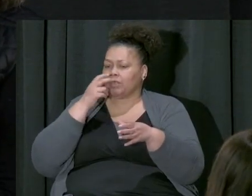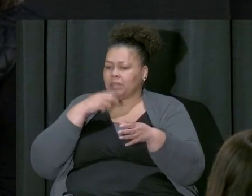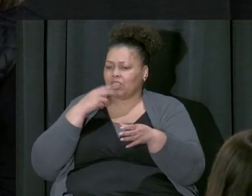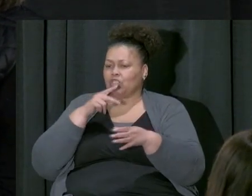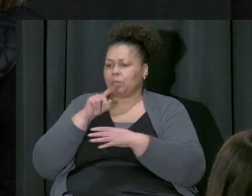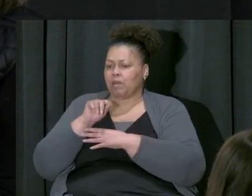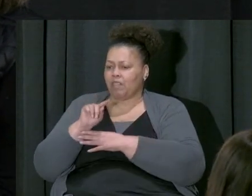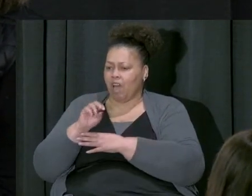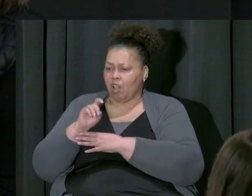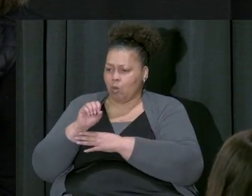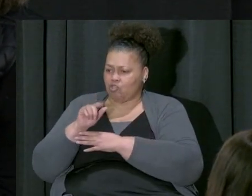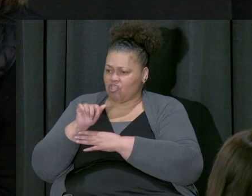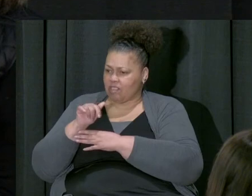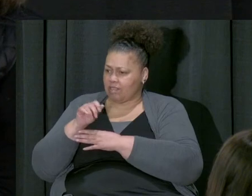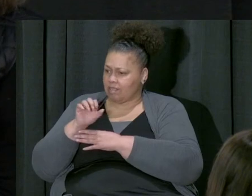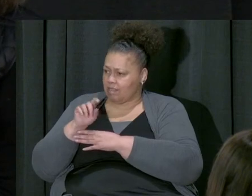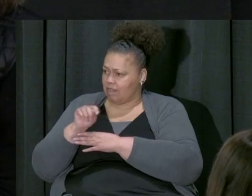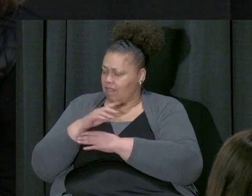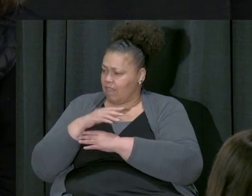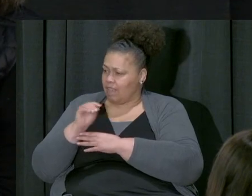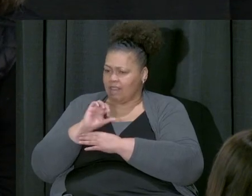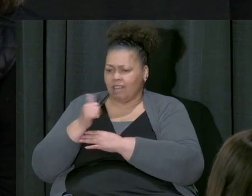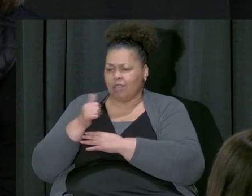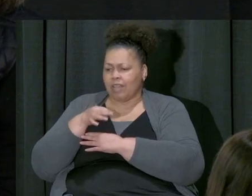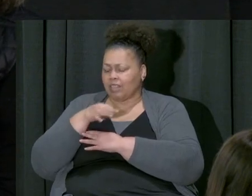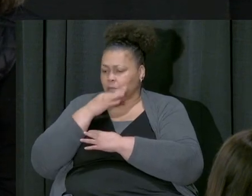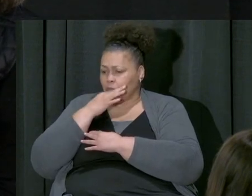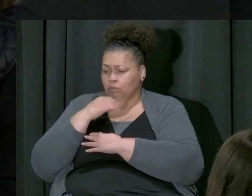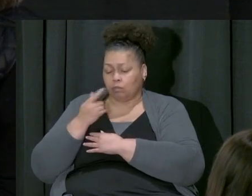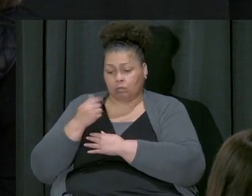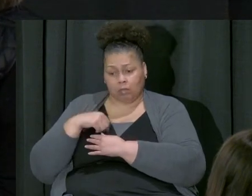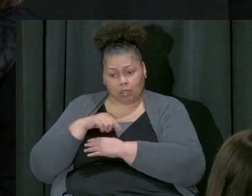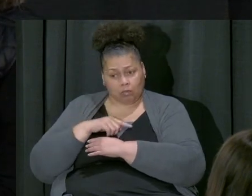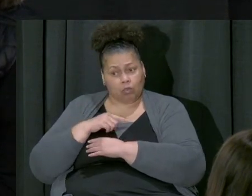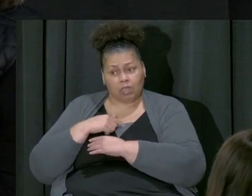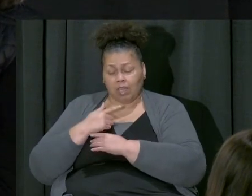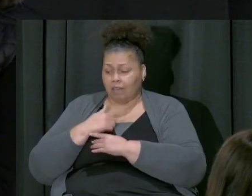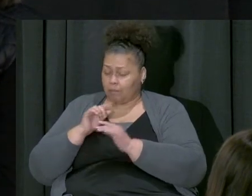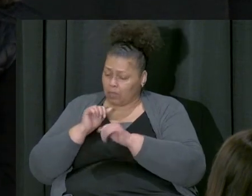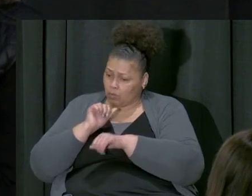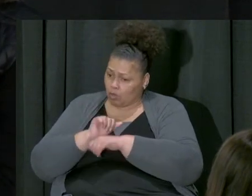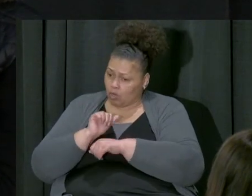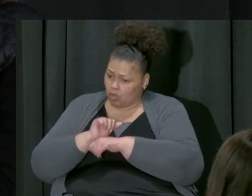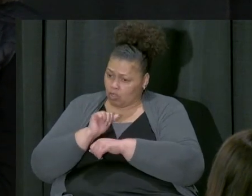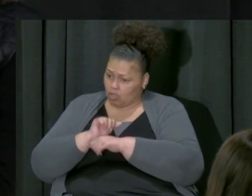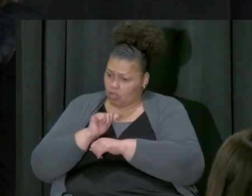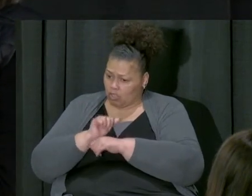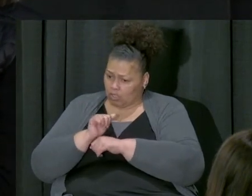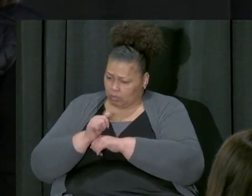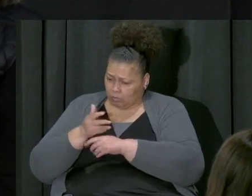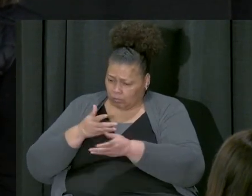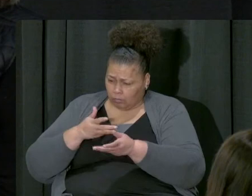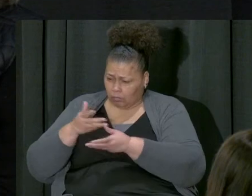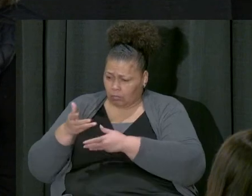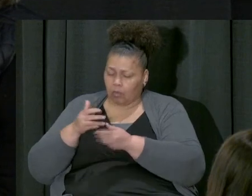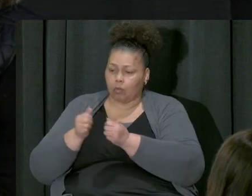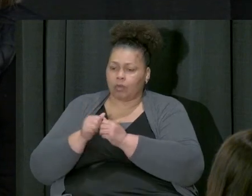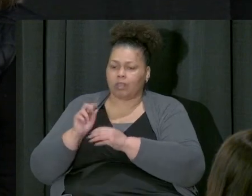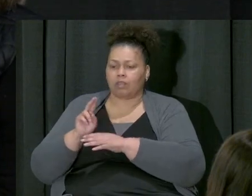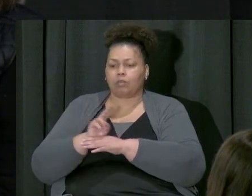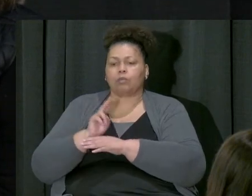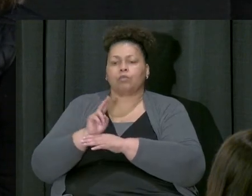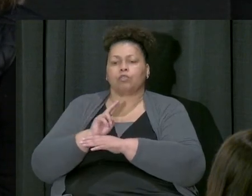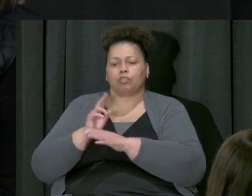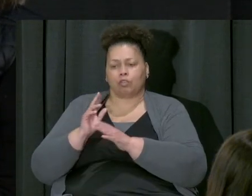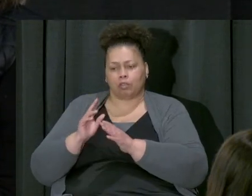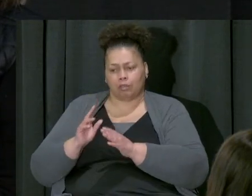dyslexia experts. But more importantly, we have been constantly working back and forth with users. And they